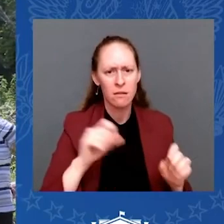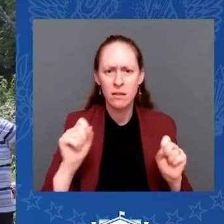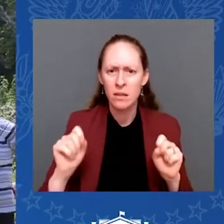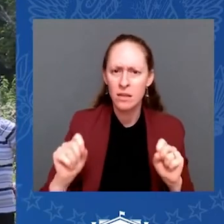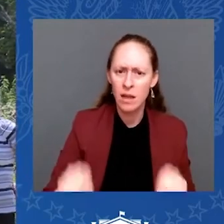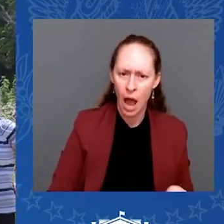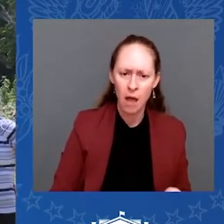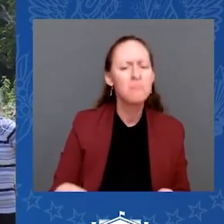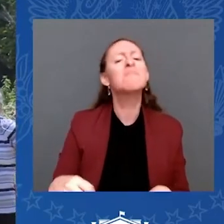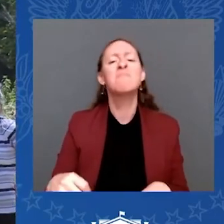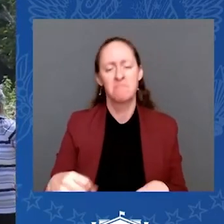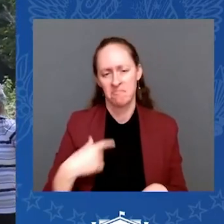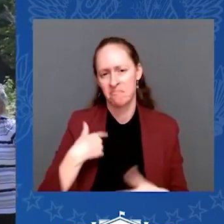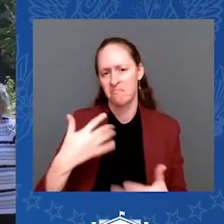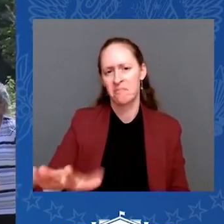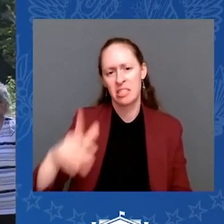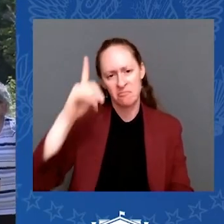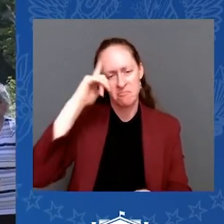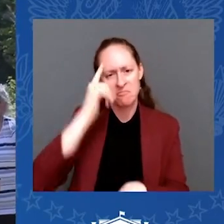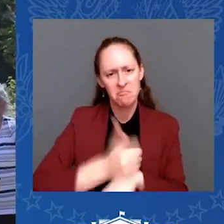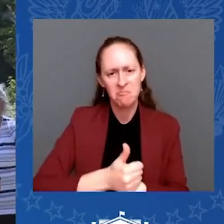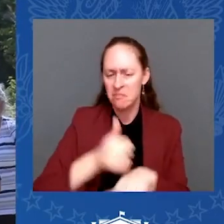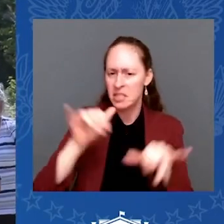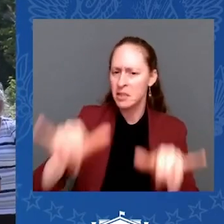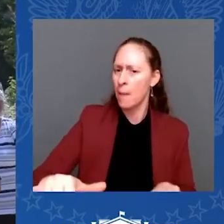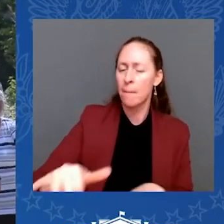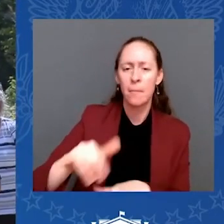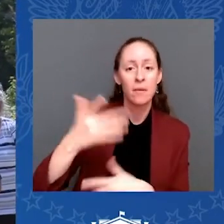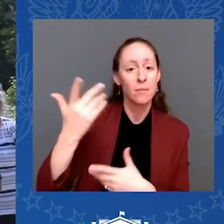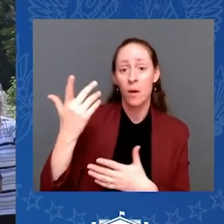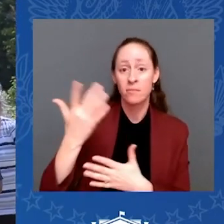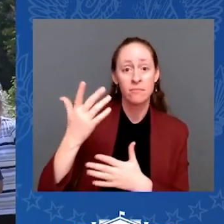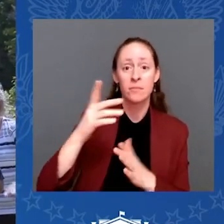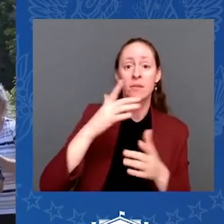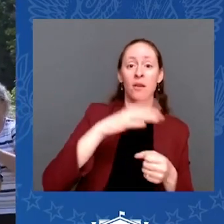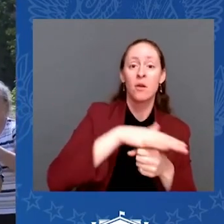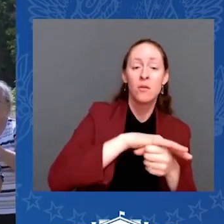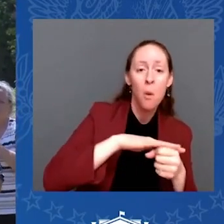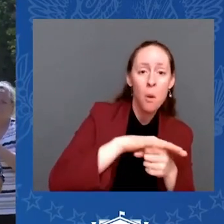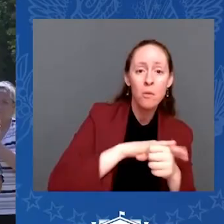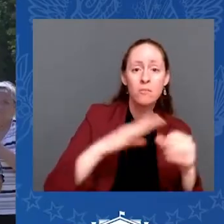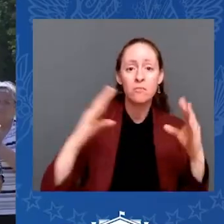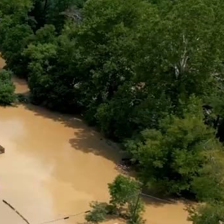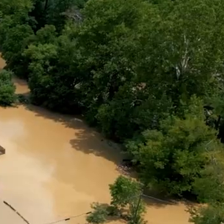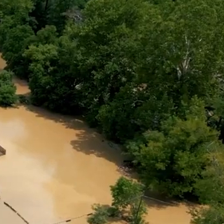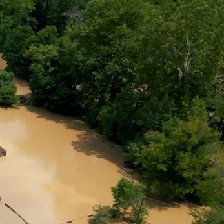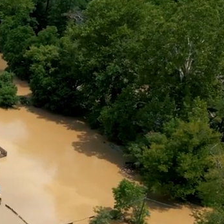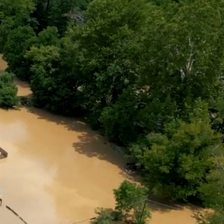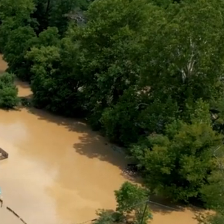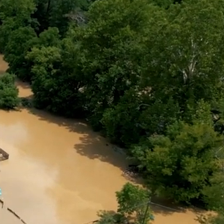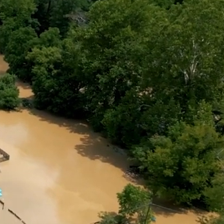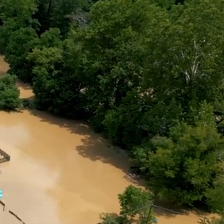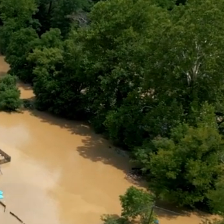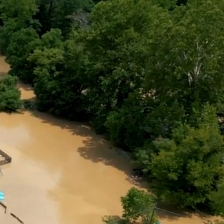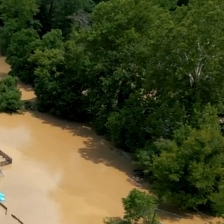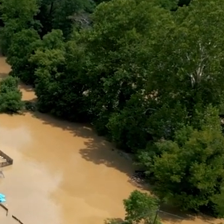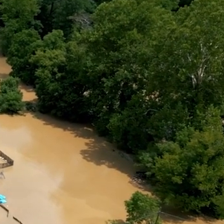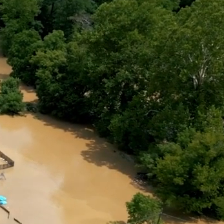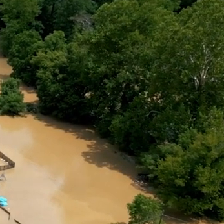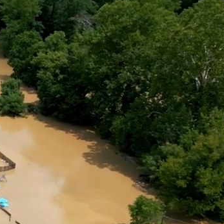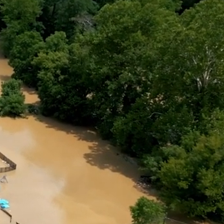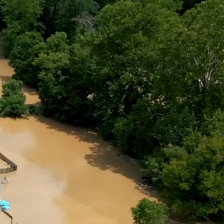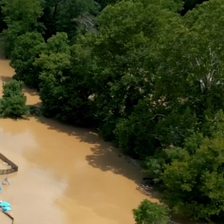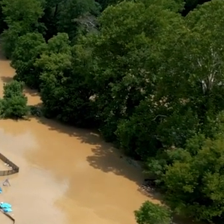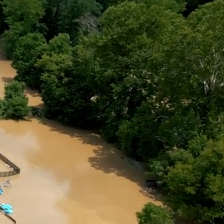and the city, we're staying until everybody's back to where they were. Not a joke. In response to catastrophic